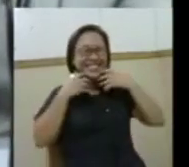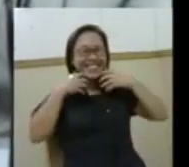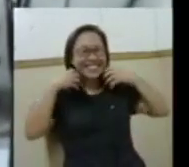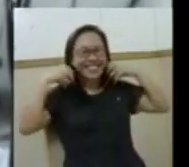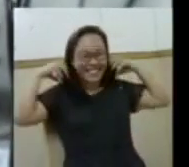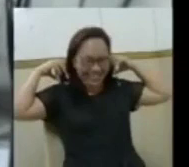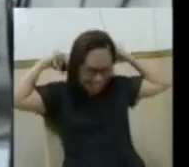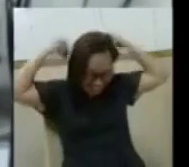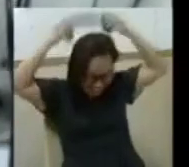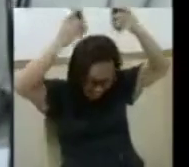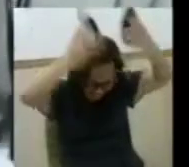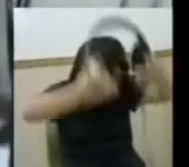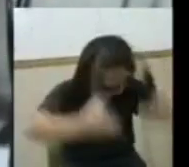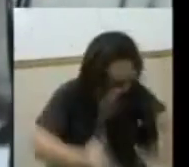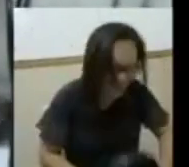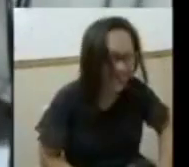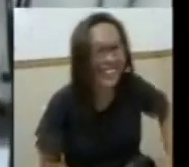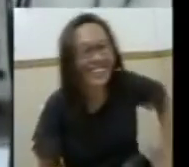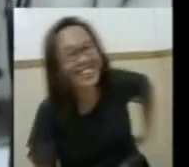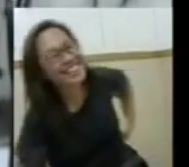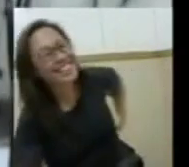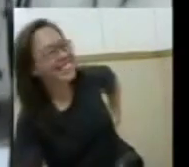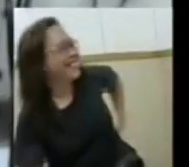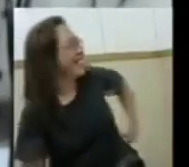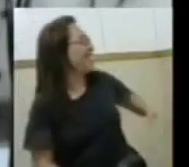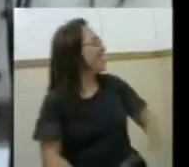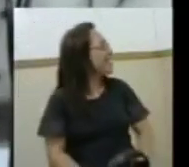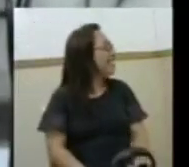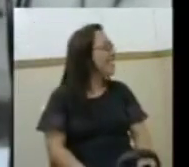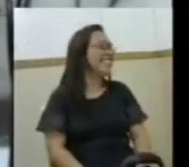Education, Division of Malaybalay City.